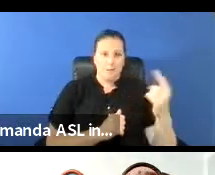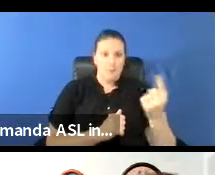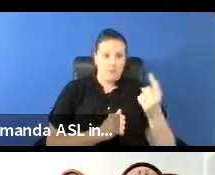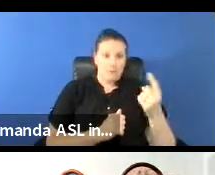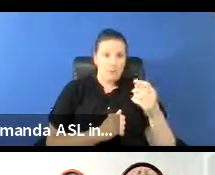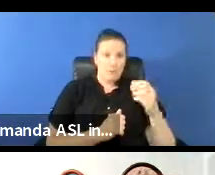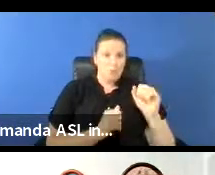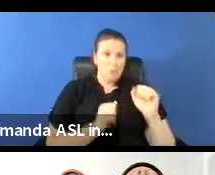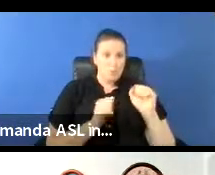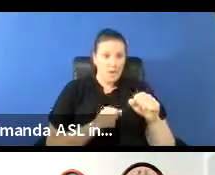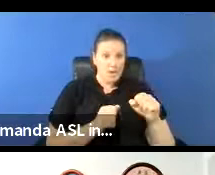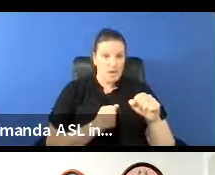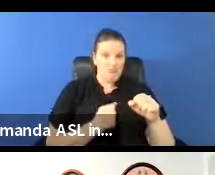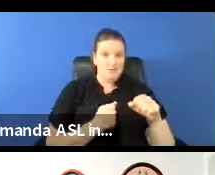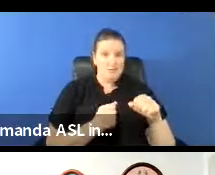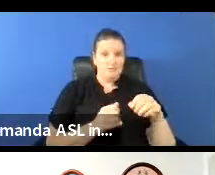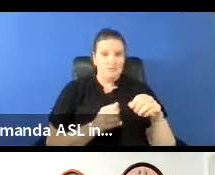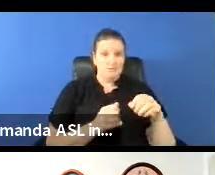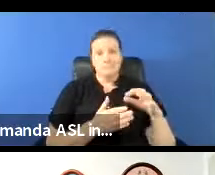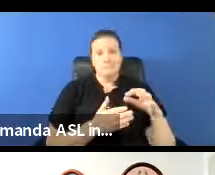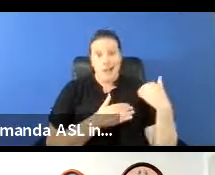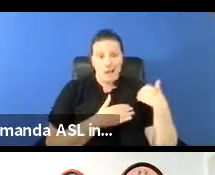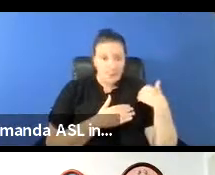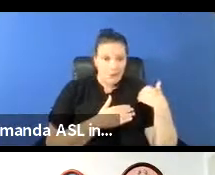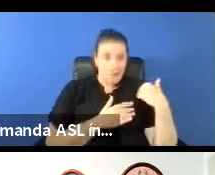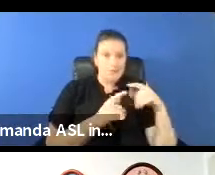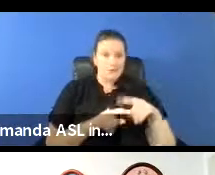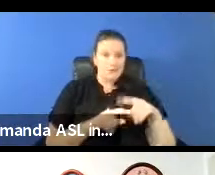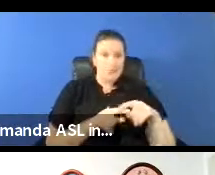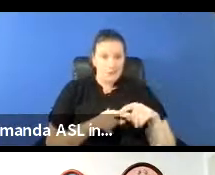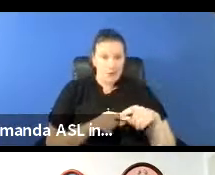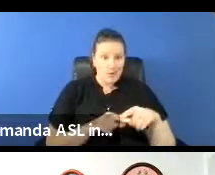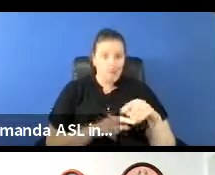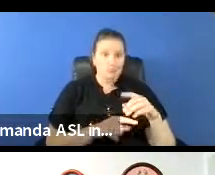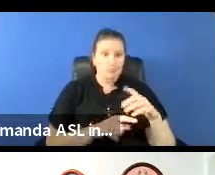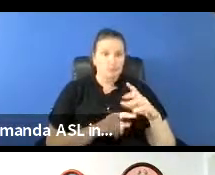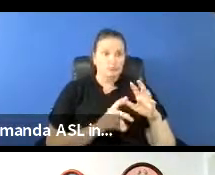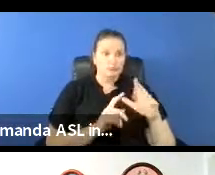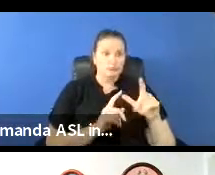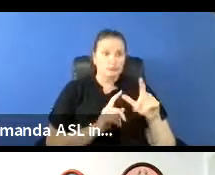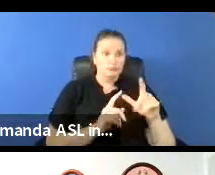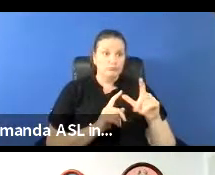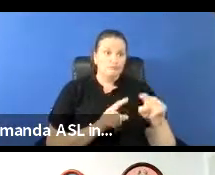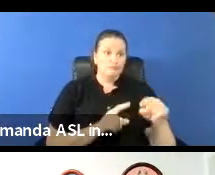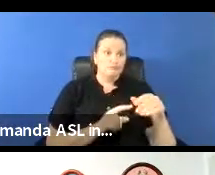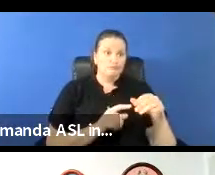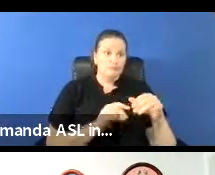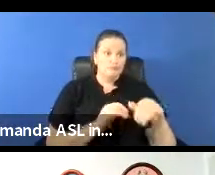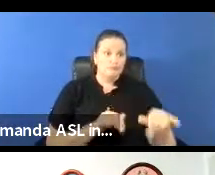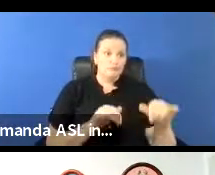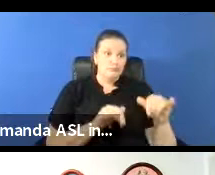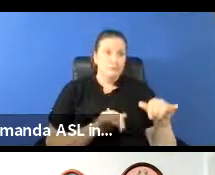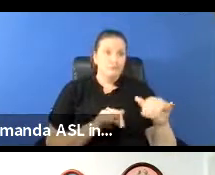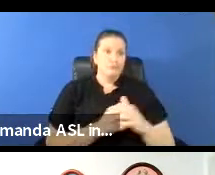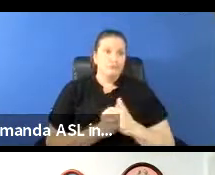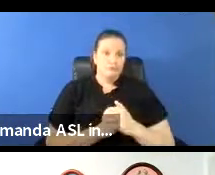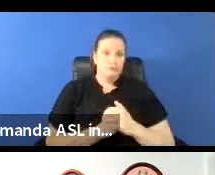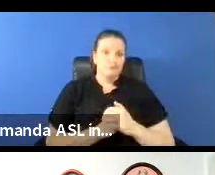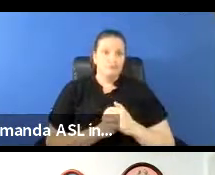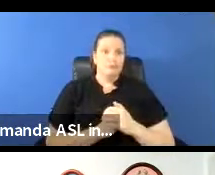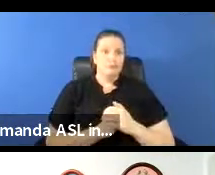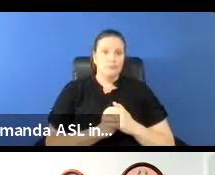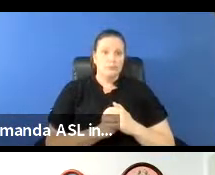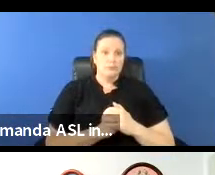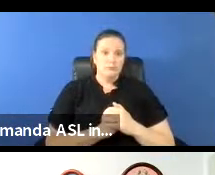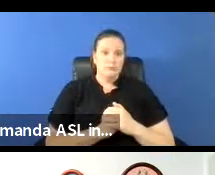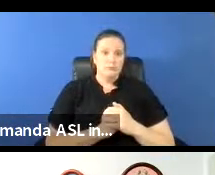count on with some consistency and some reliability. And you won't have